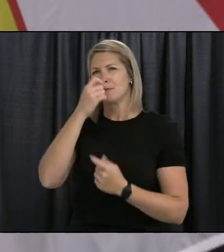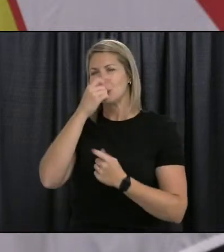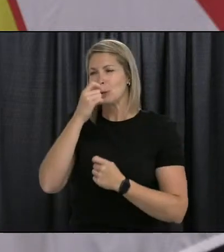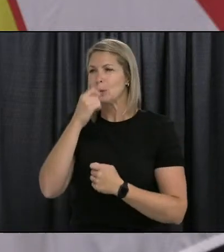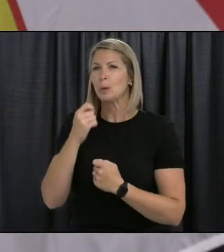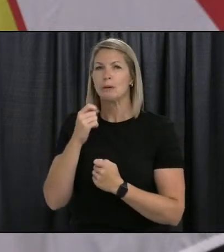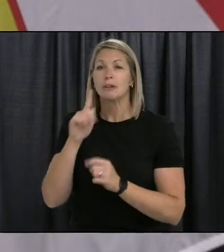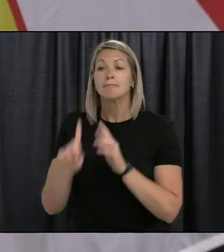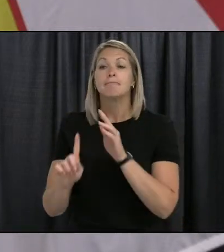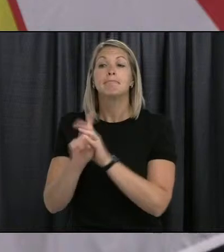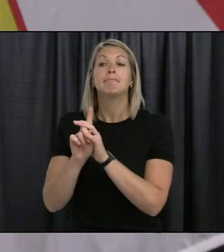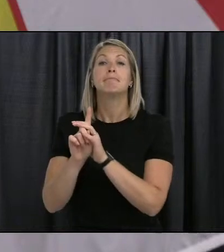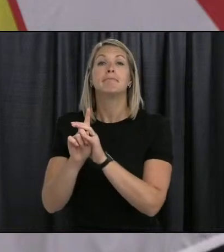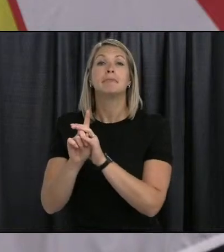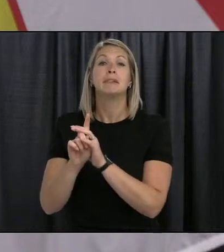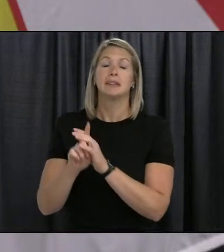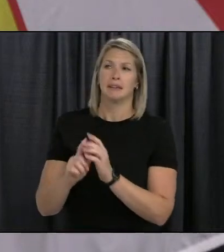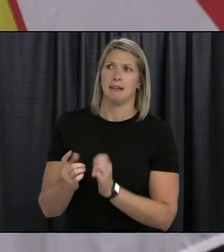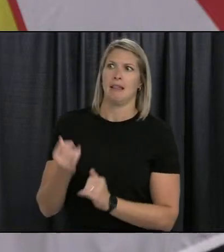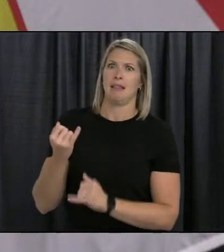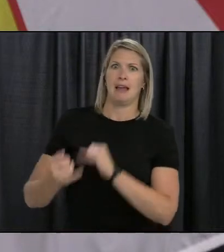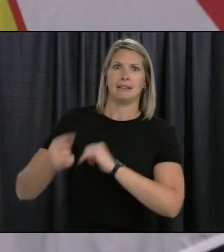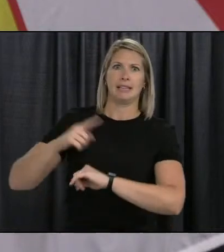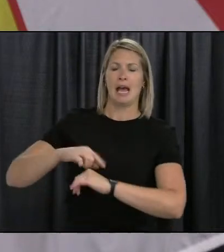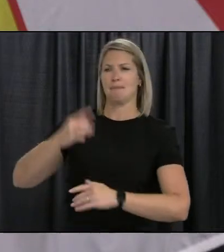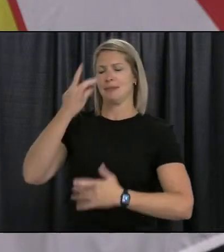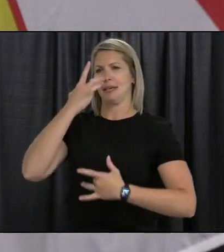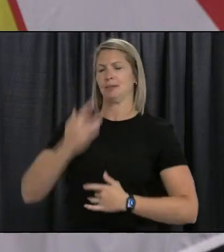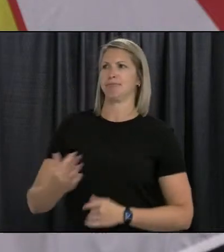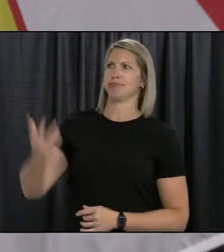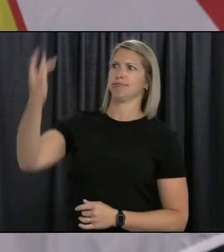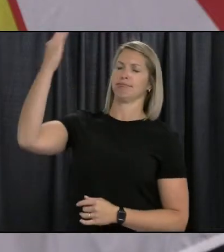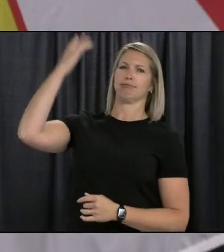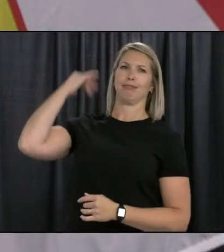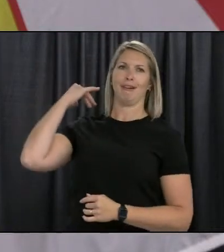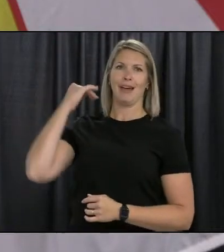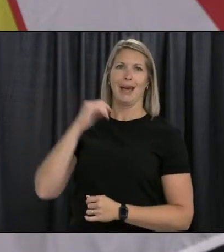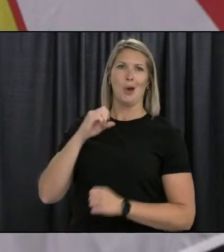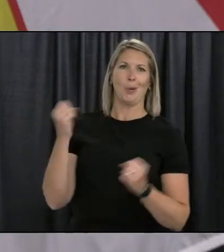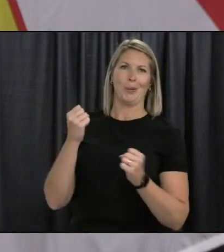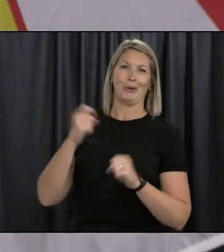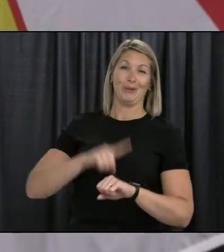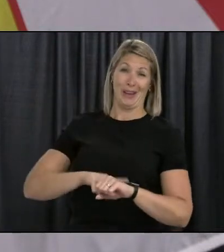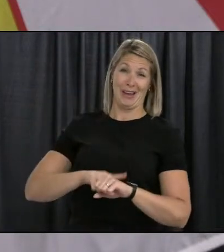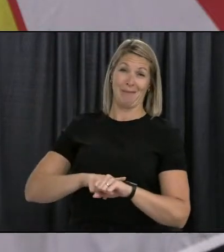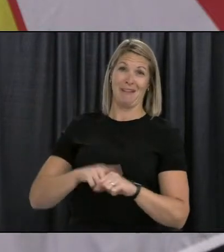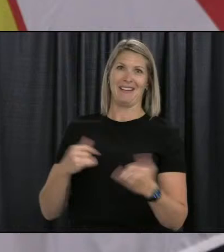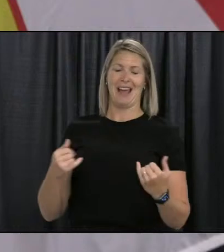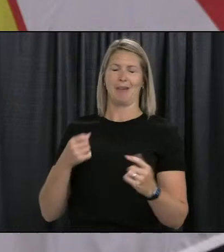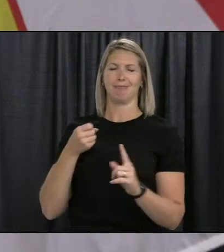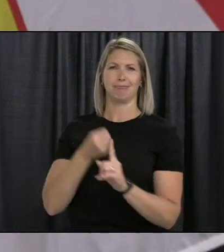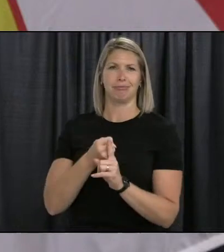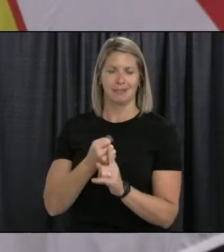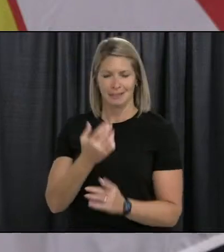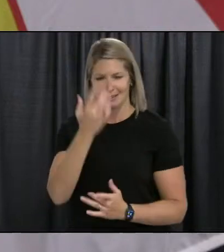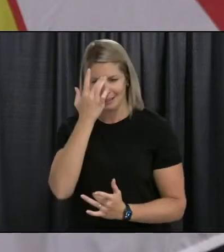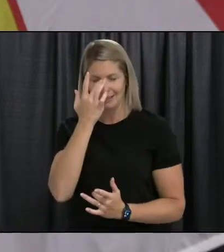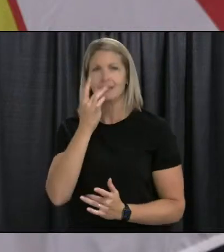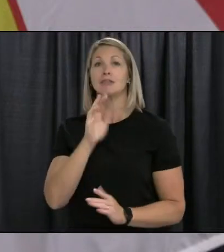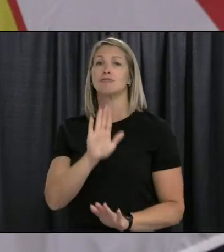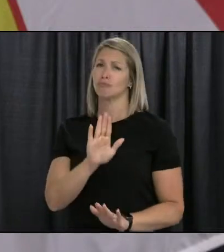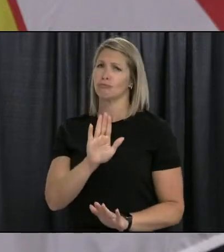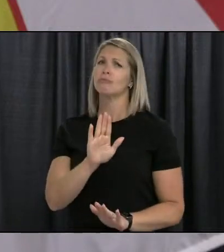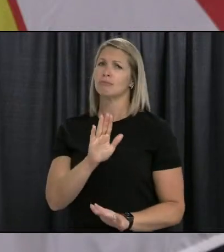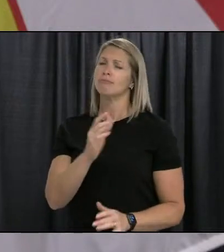not experienced the common cold since the pandemic was declared in March. As more activities and social interactions have been permitted